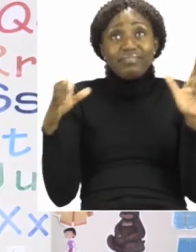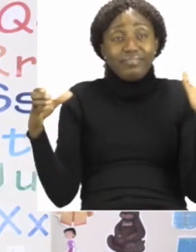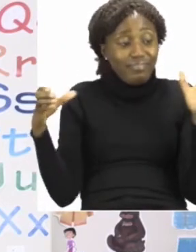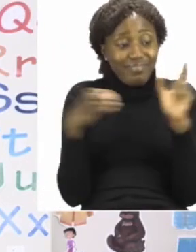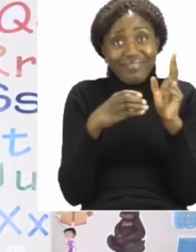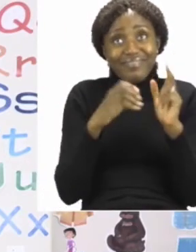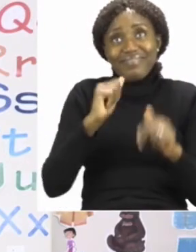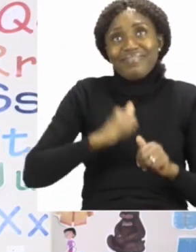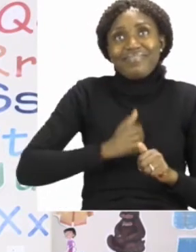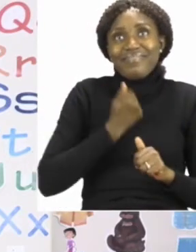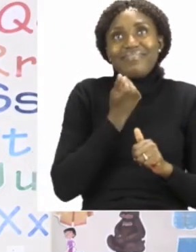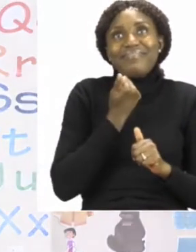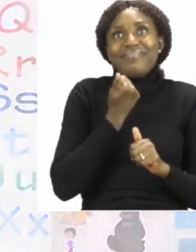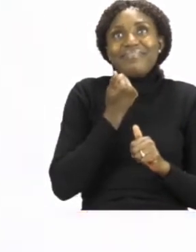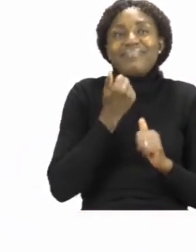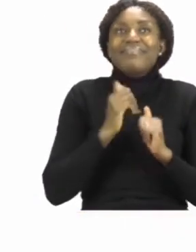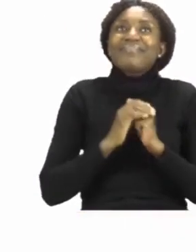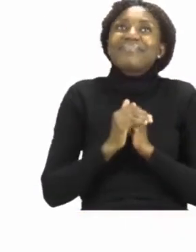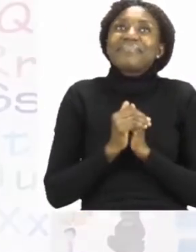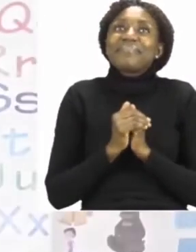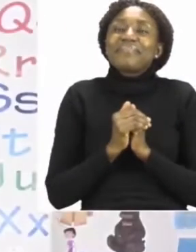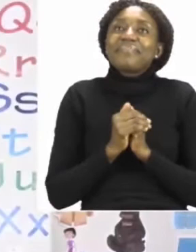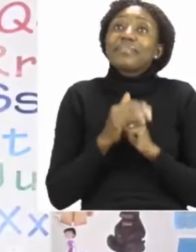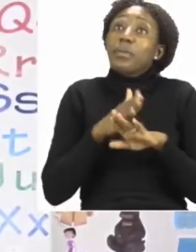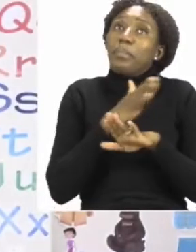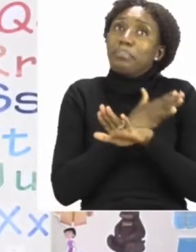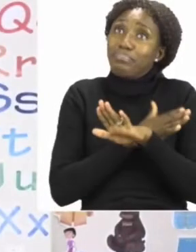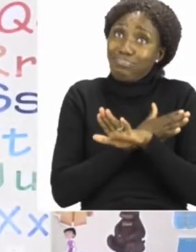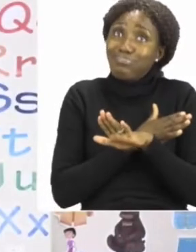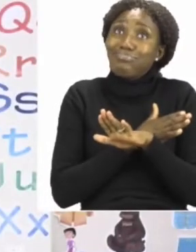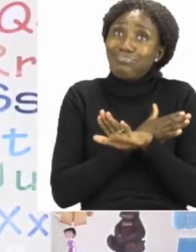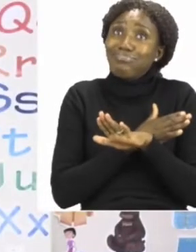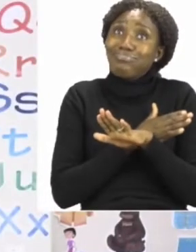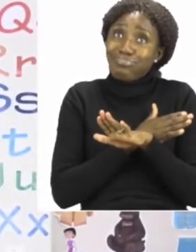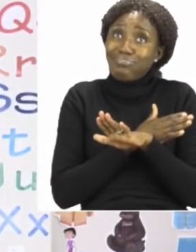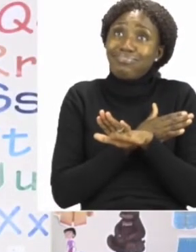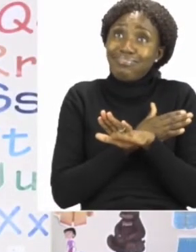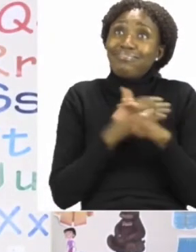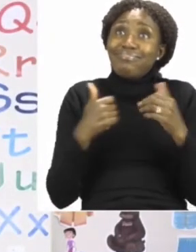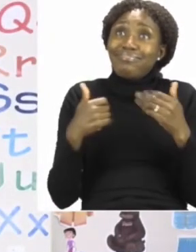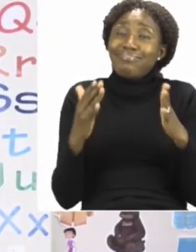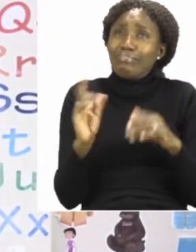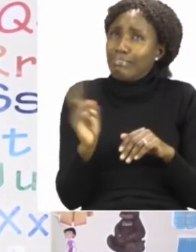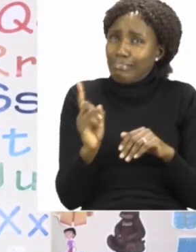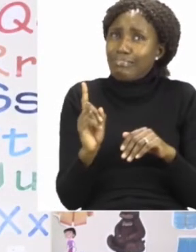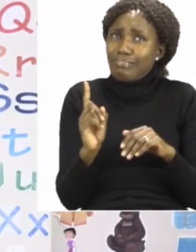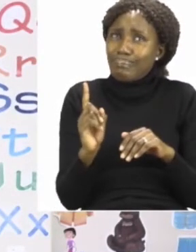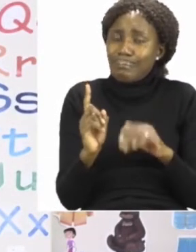my community now everyone let's quickly